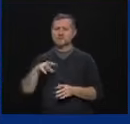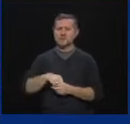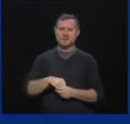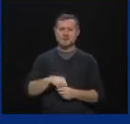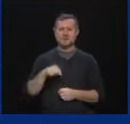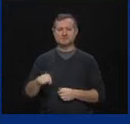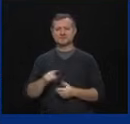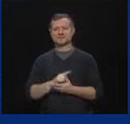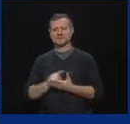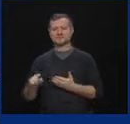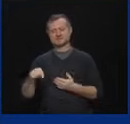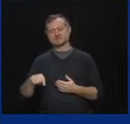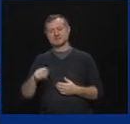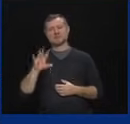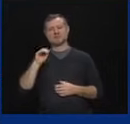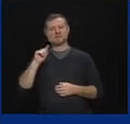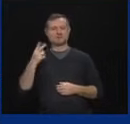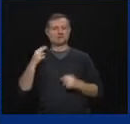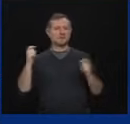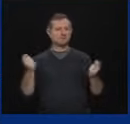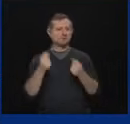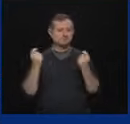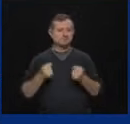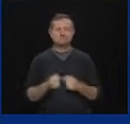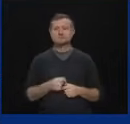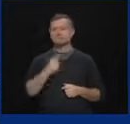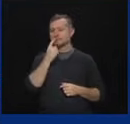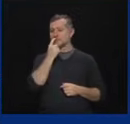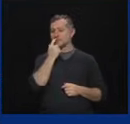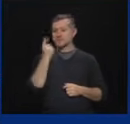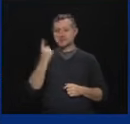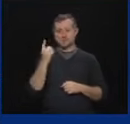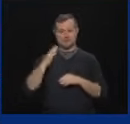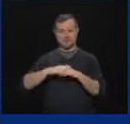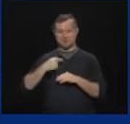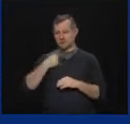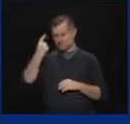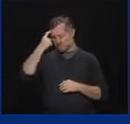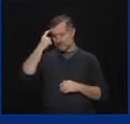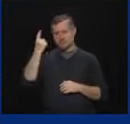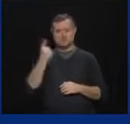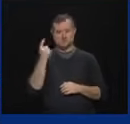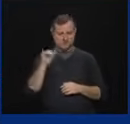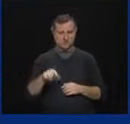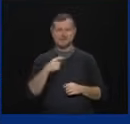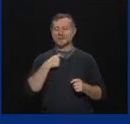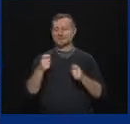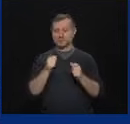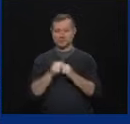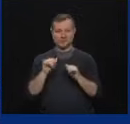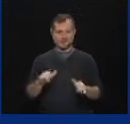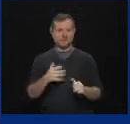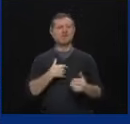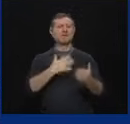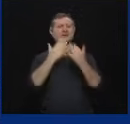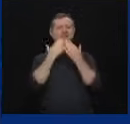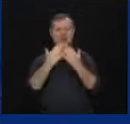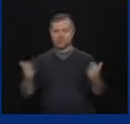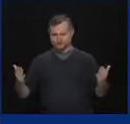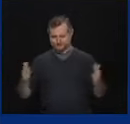started 50 years ago last week. So. It's something that's very much on my mind, and we're dealing with it. Thank you, everybody. Appreciate you coming out.